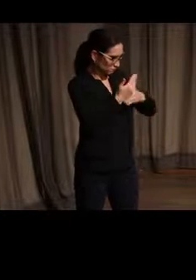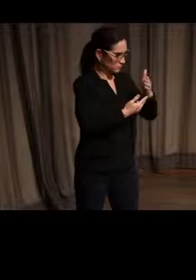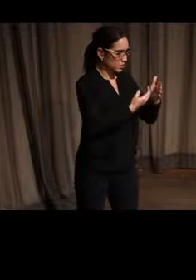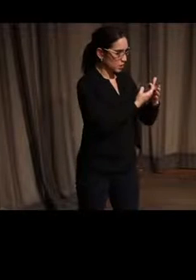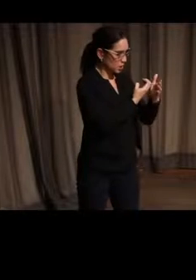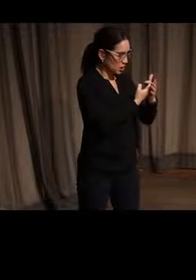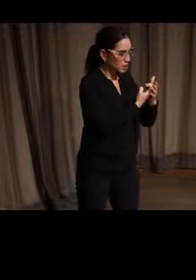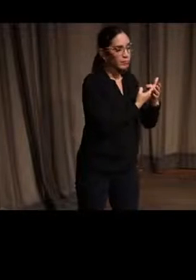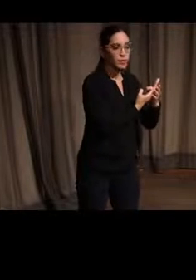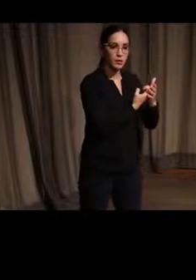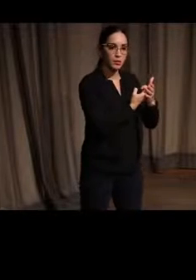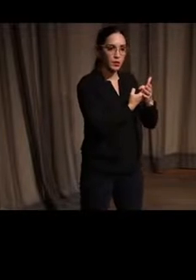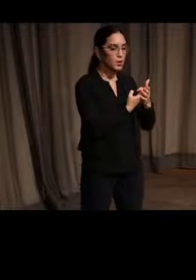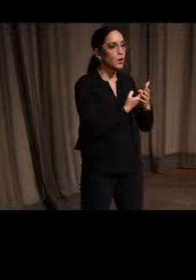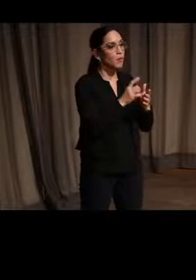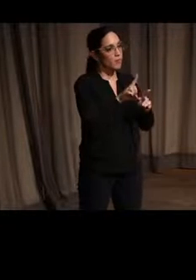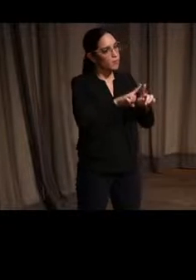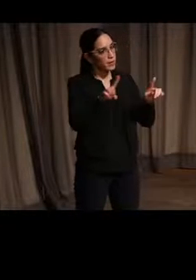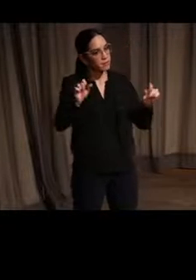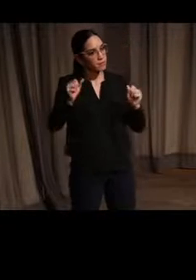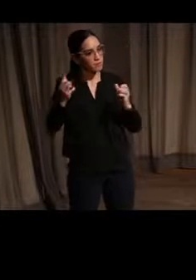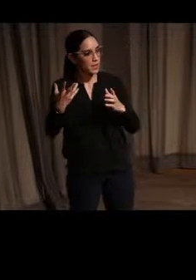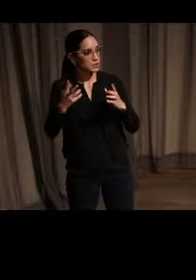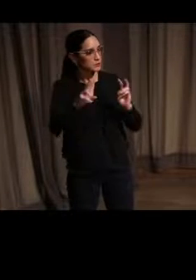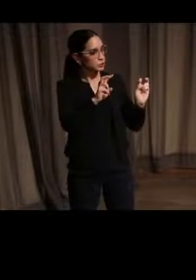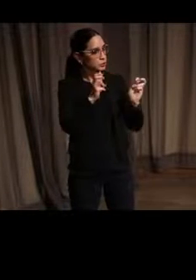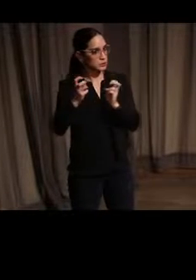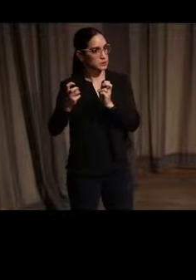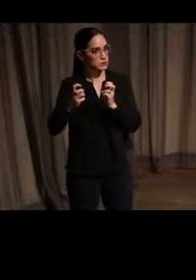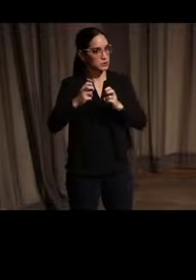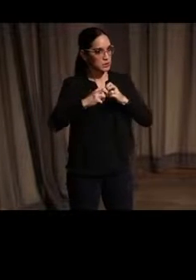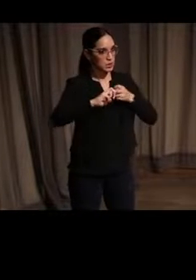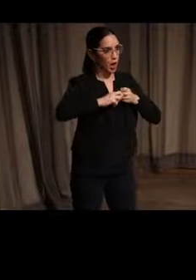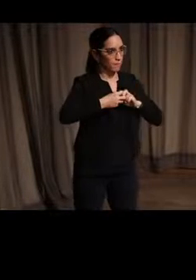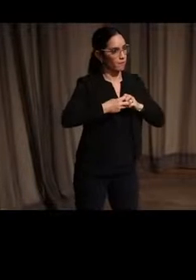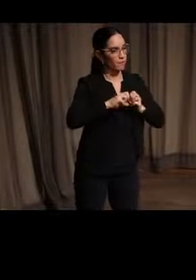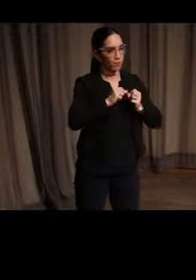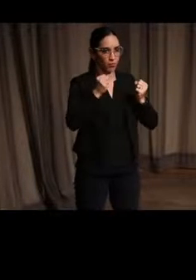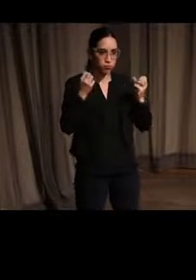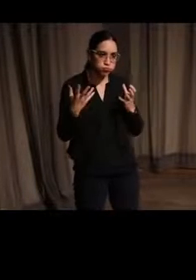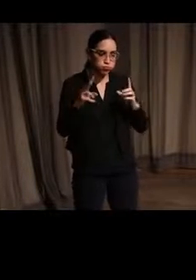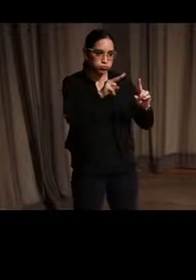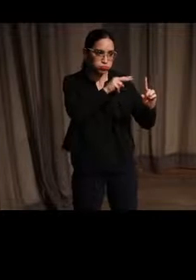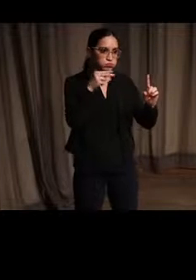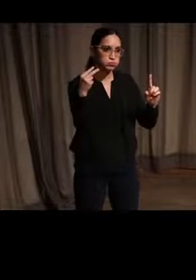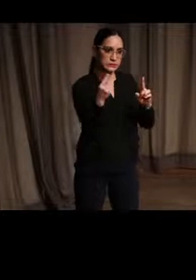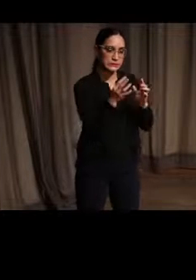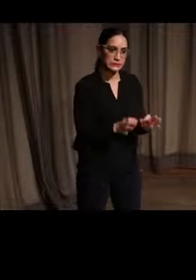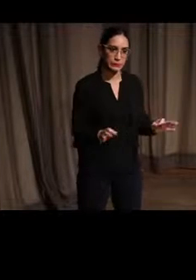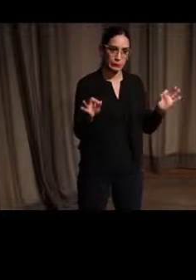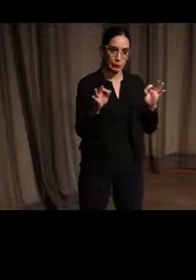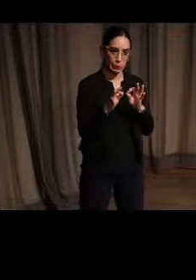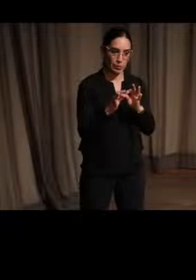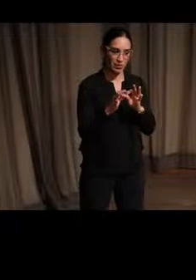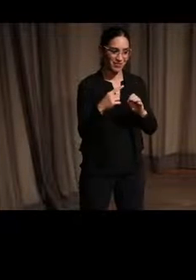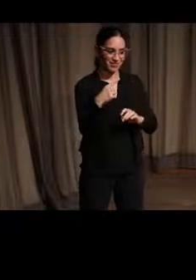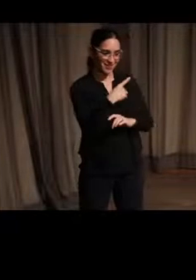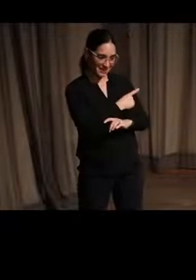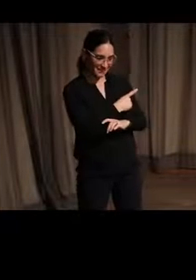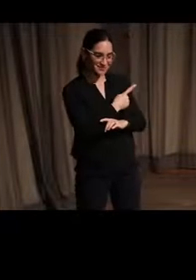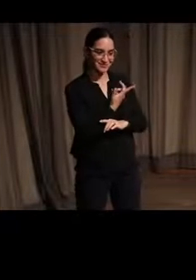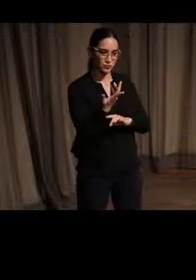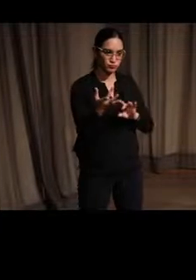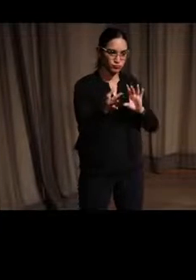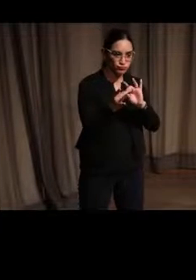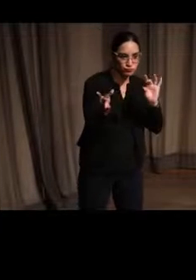also an economic issue, right? We have to think about this from many, many, many different perspectives, and that's how you get the message